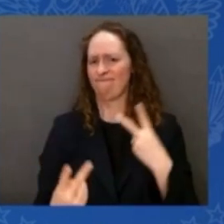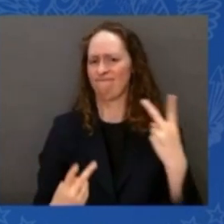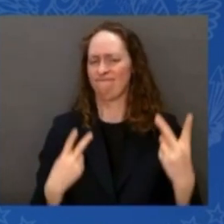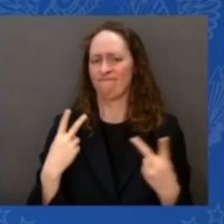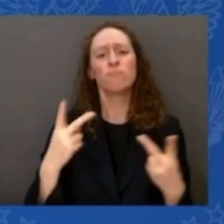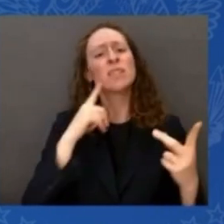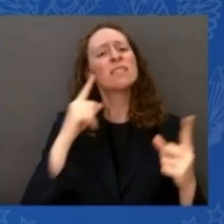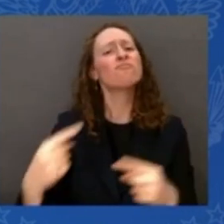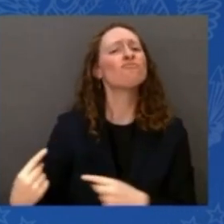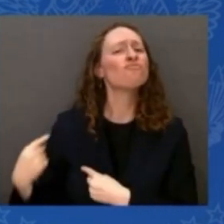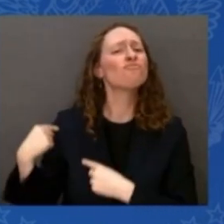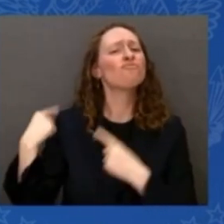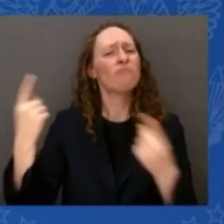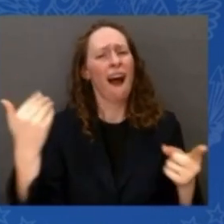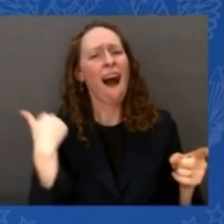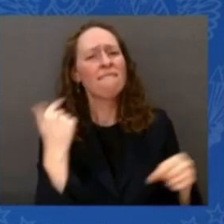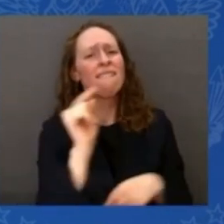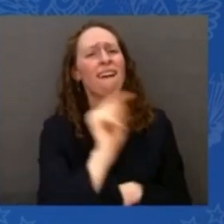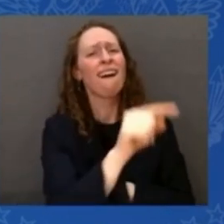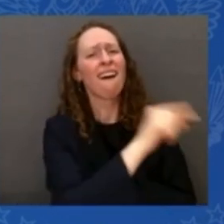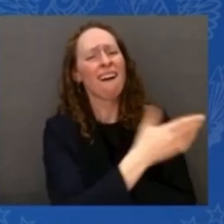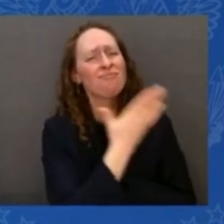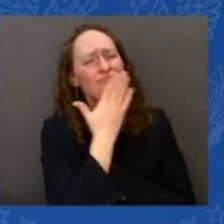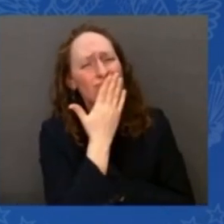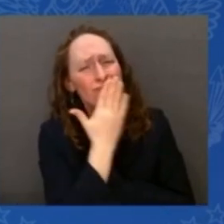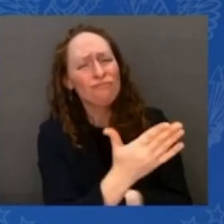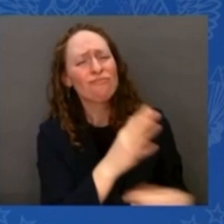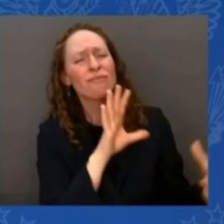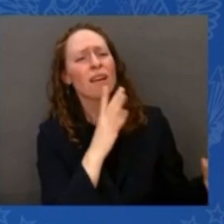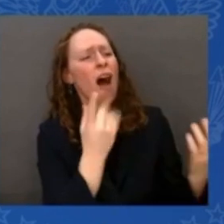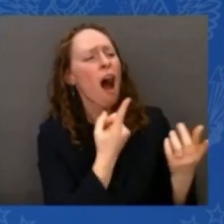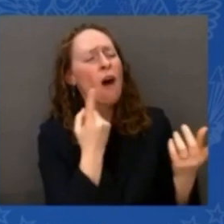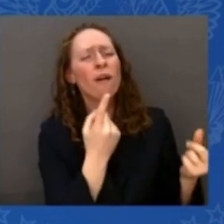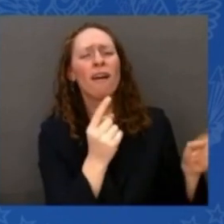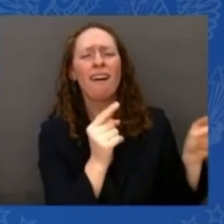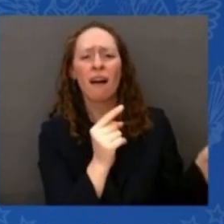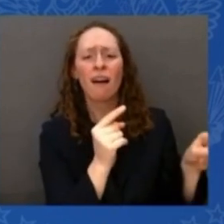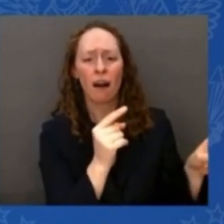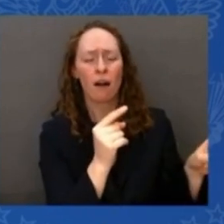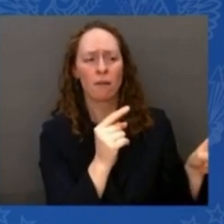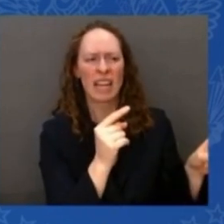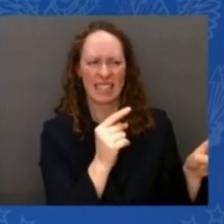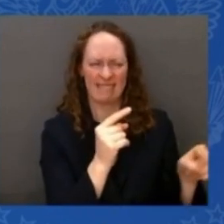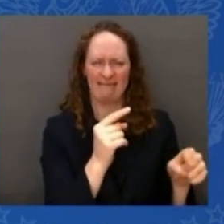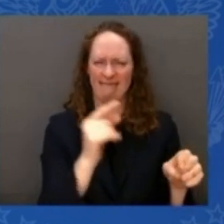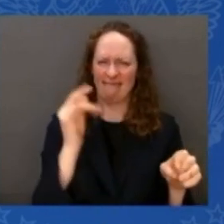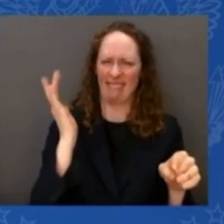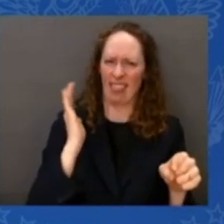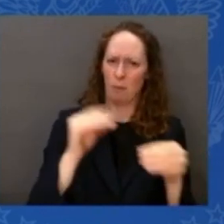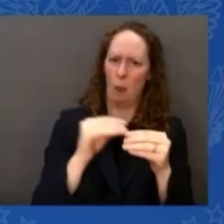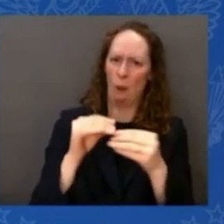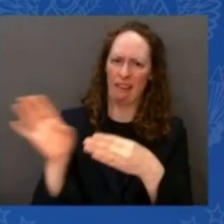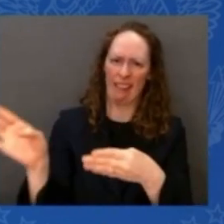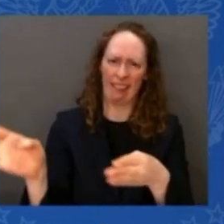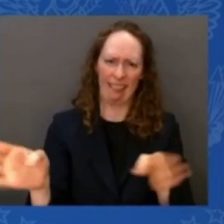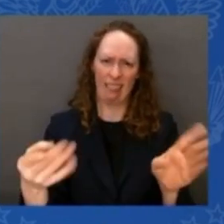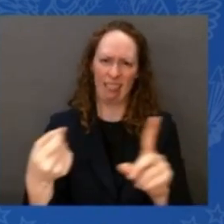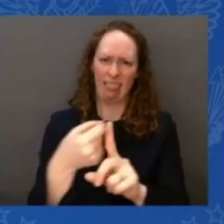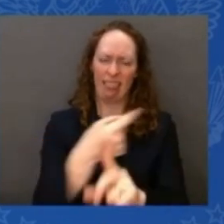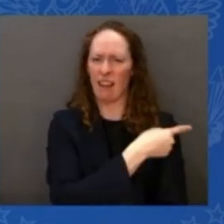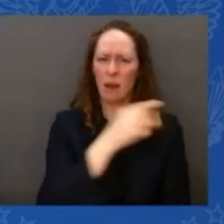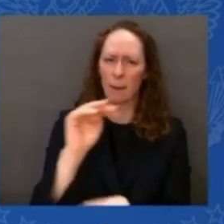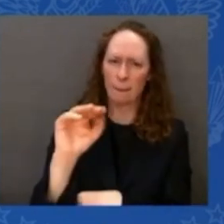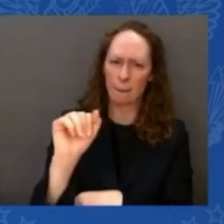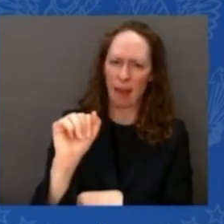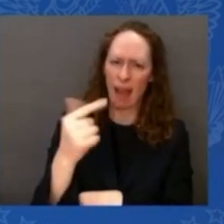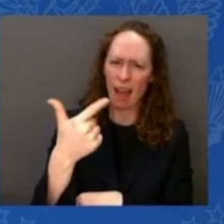they want to eliminate a lot of health care coverage, those mega Republicans, increase costs for millions of Americans, and make deep cuts in programs